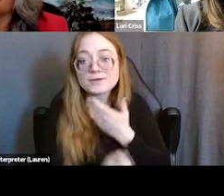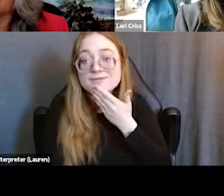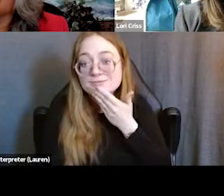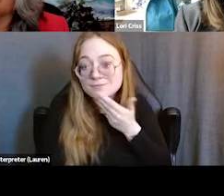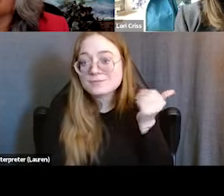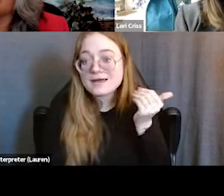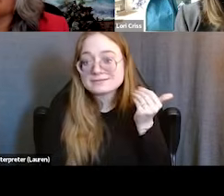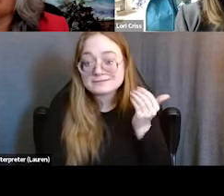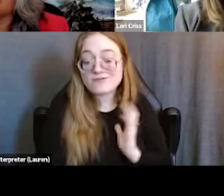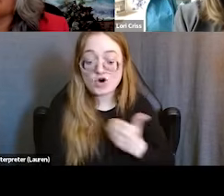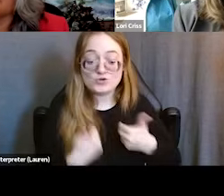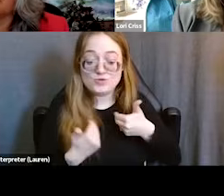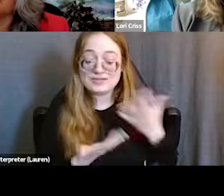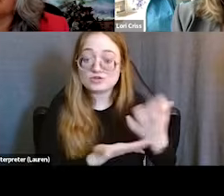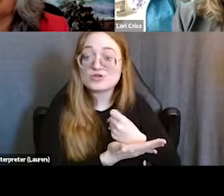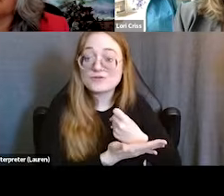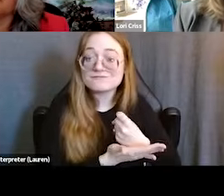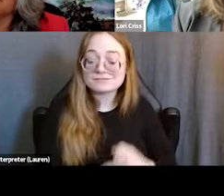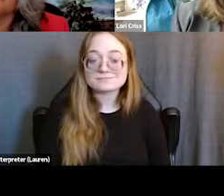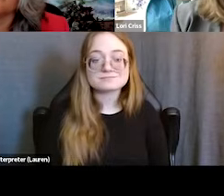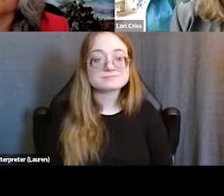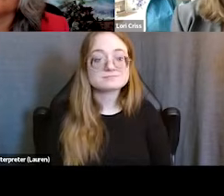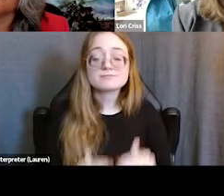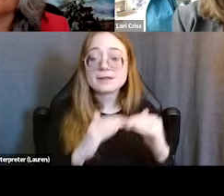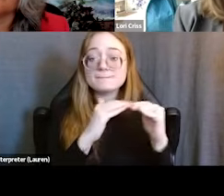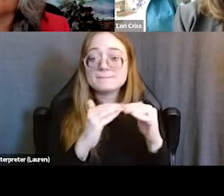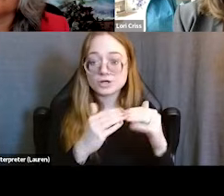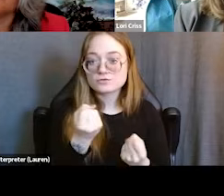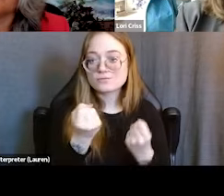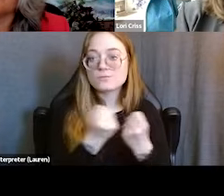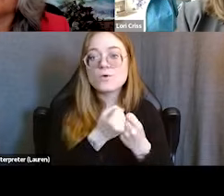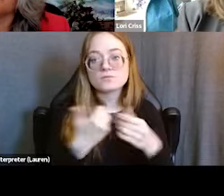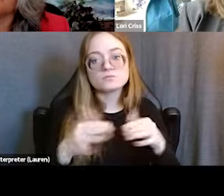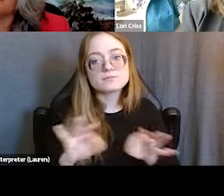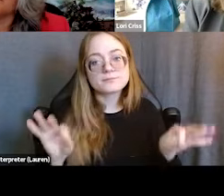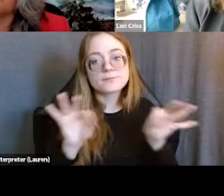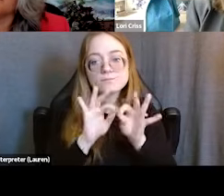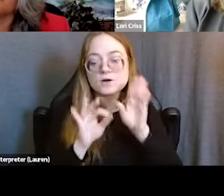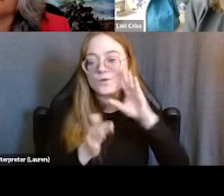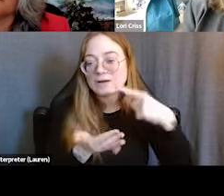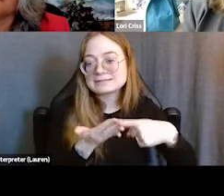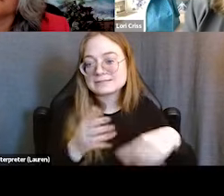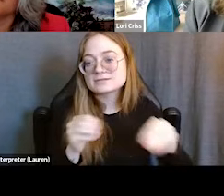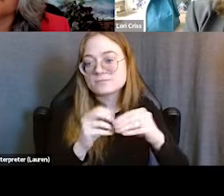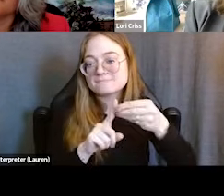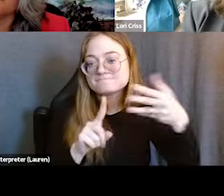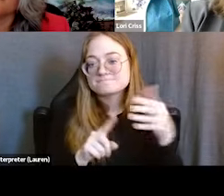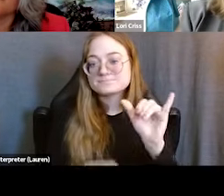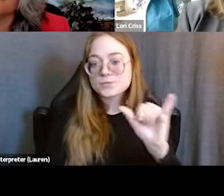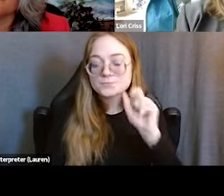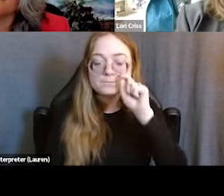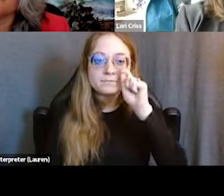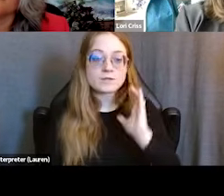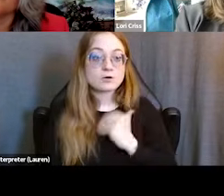youth deserve across the state. Peer support is a lot of that, and we'll talk more about that as we go forward. But our focus here